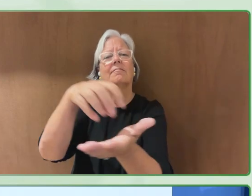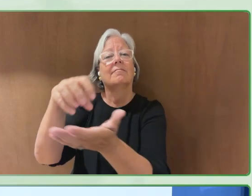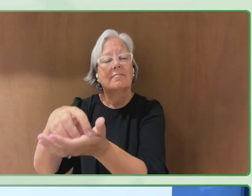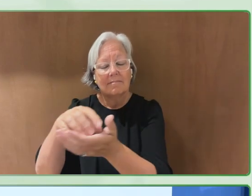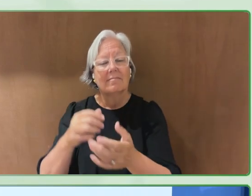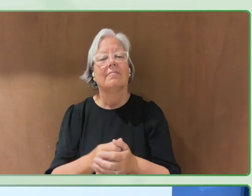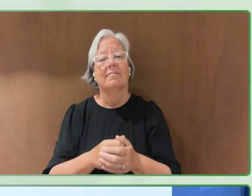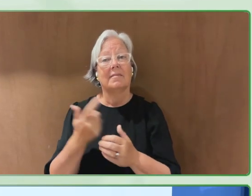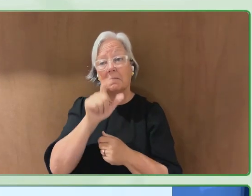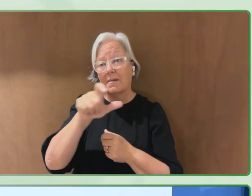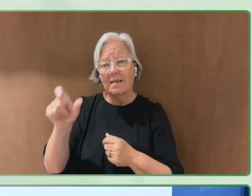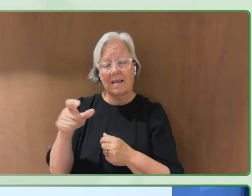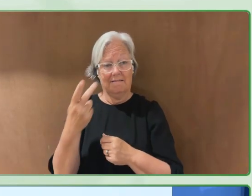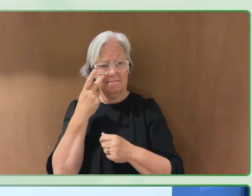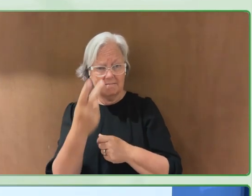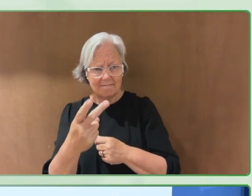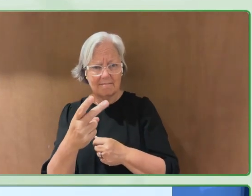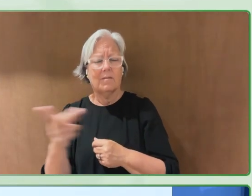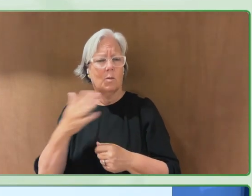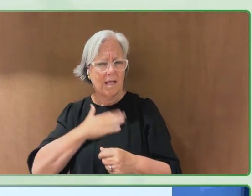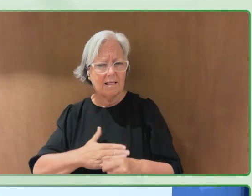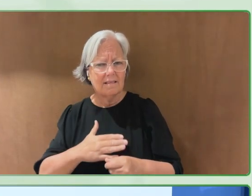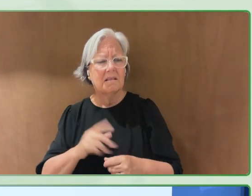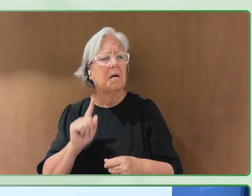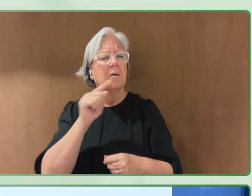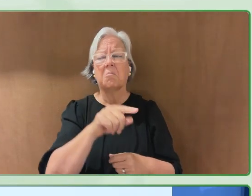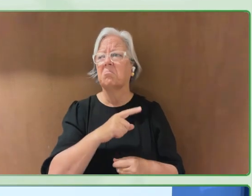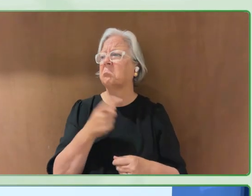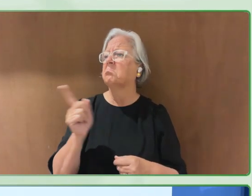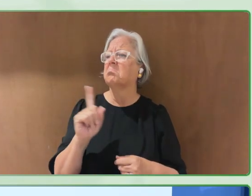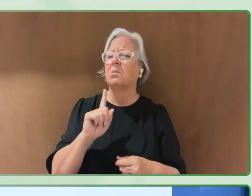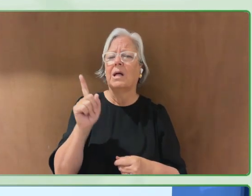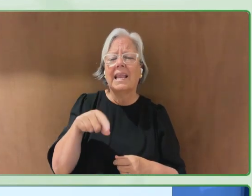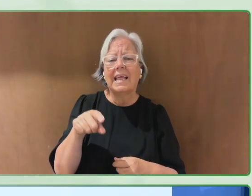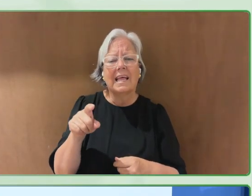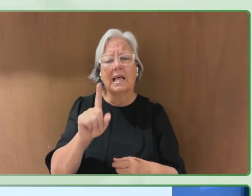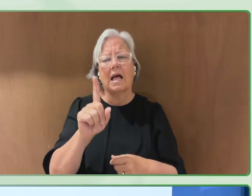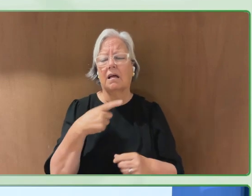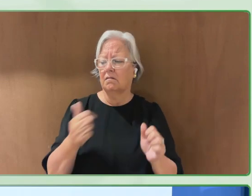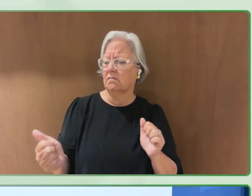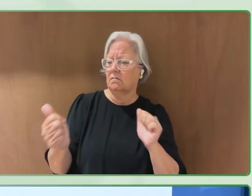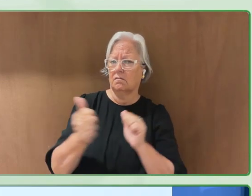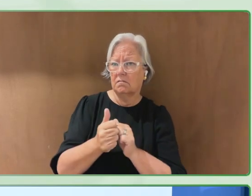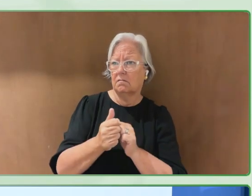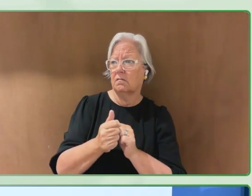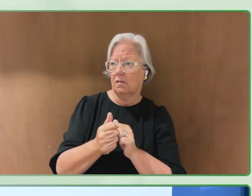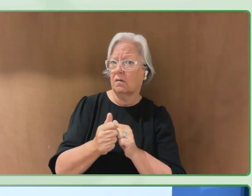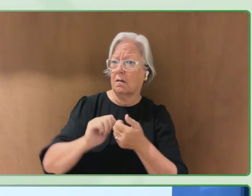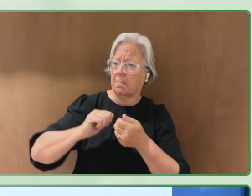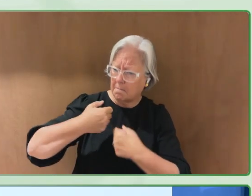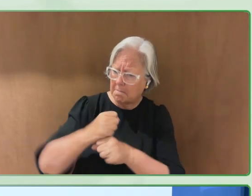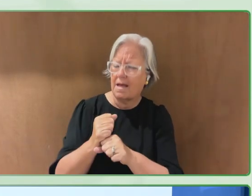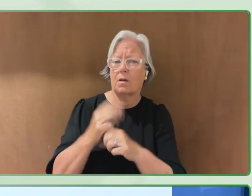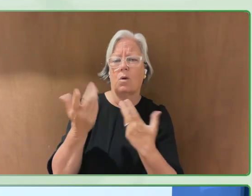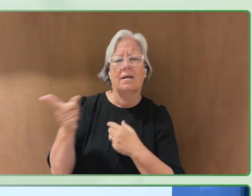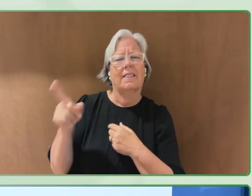market sells, but not what they really need. We co-create with our users. We understand their needs. And with that, we can